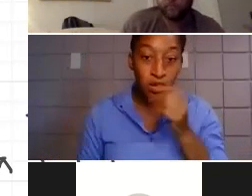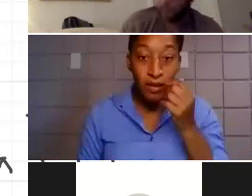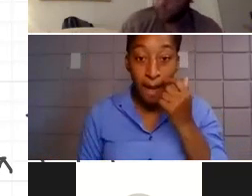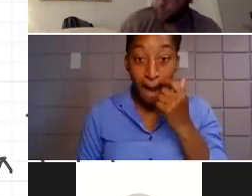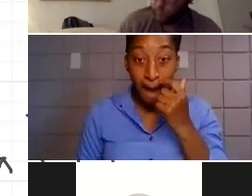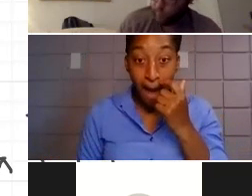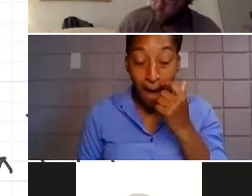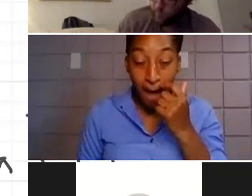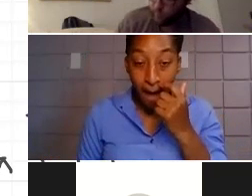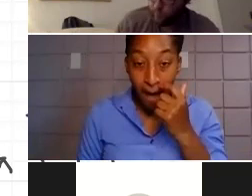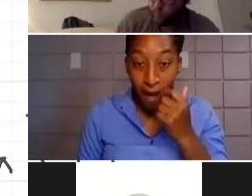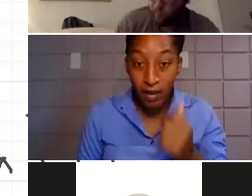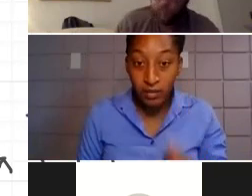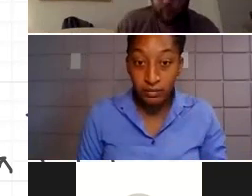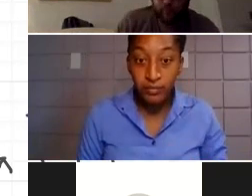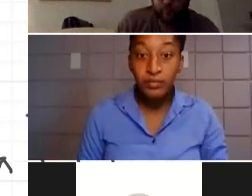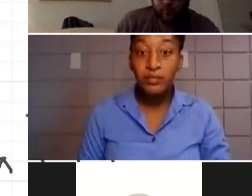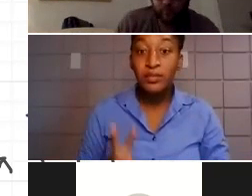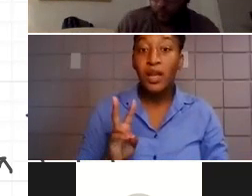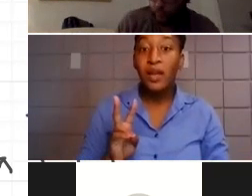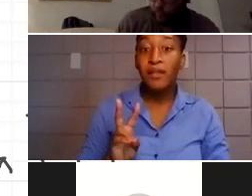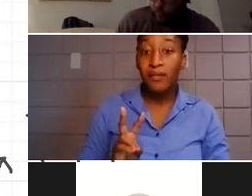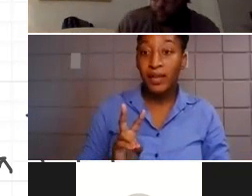equals V initial